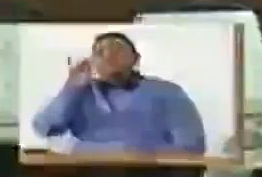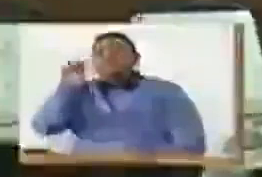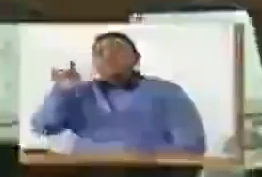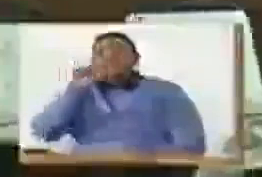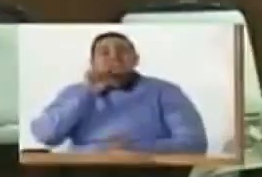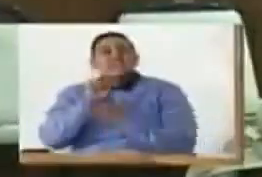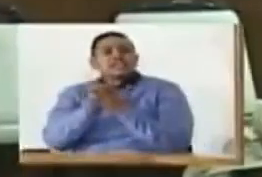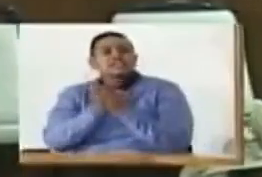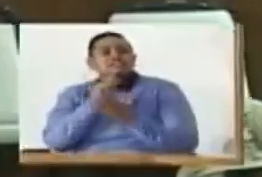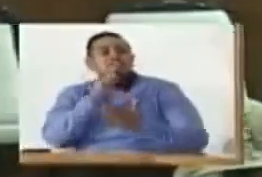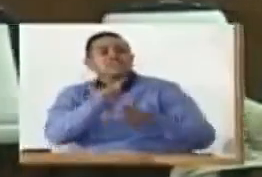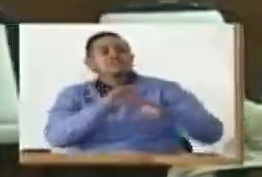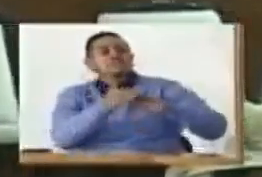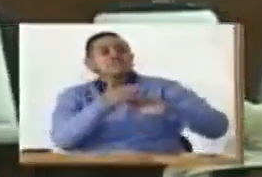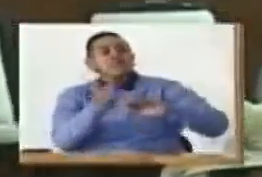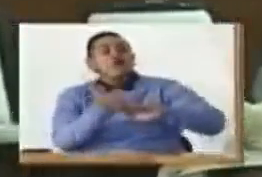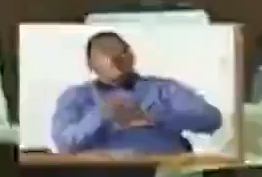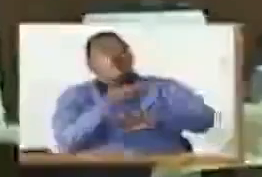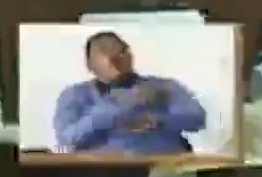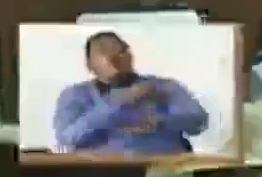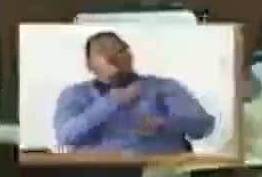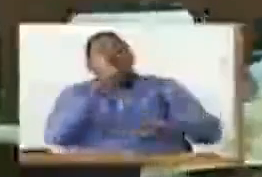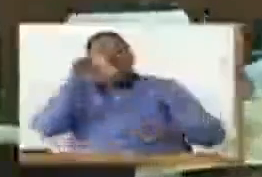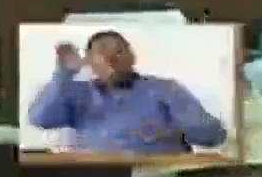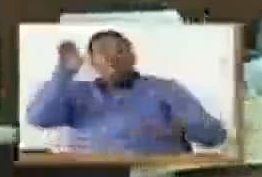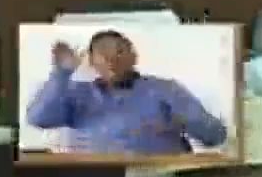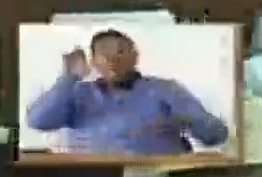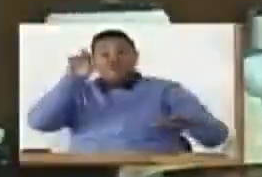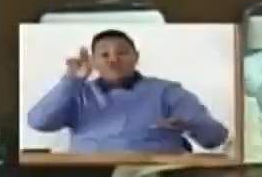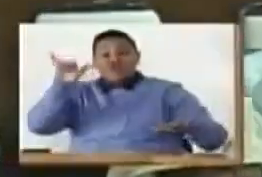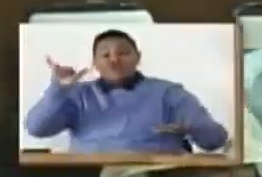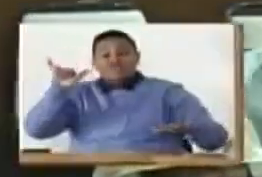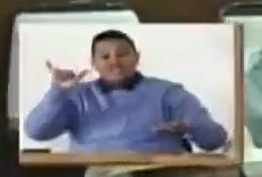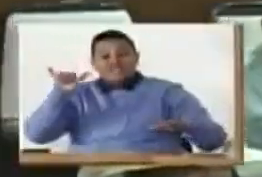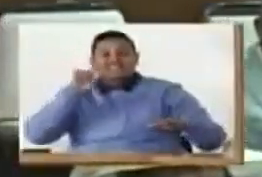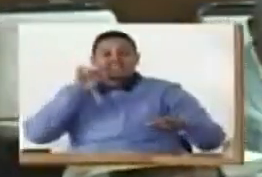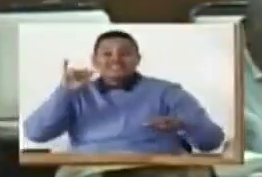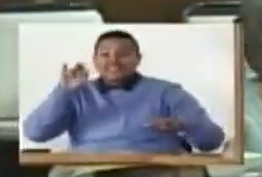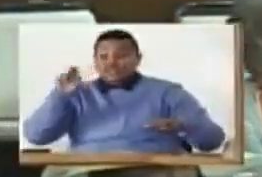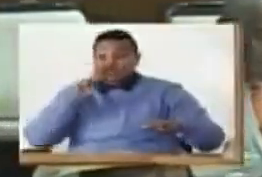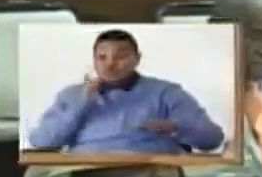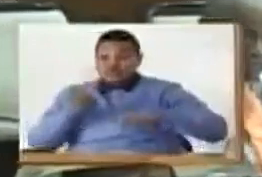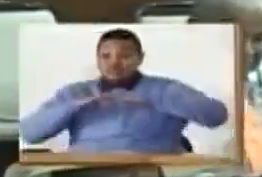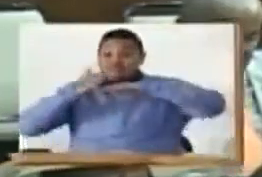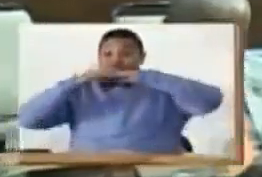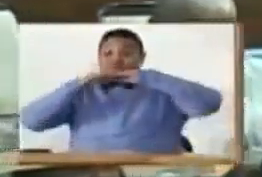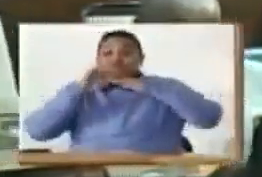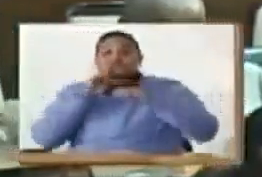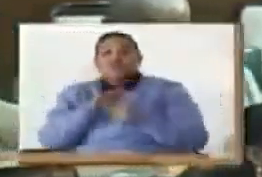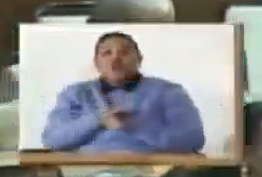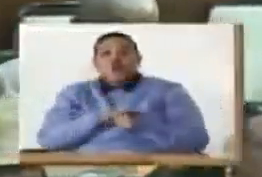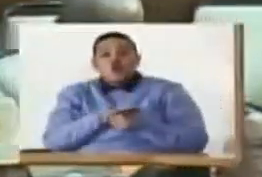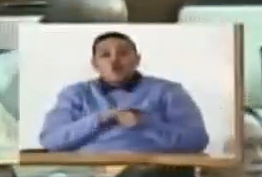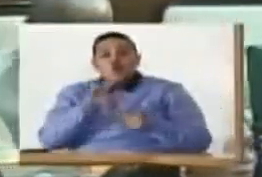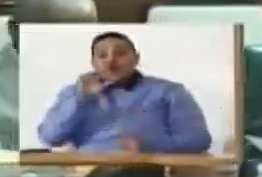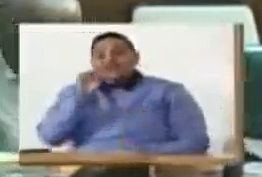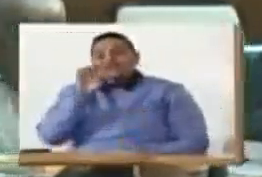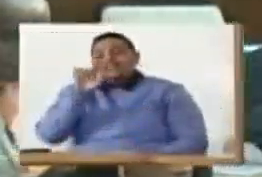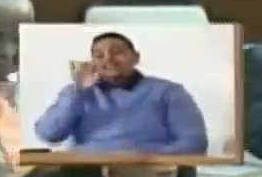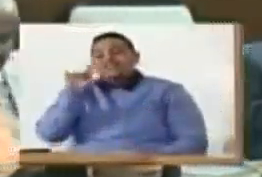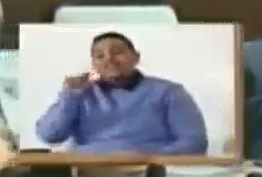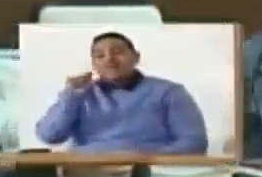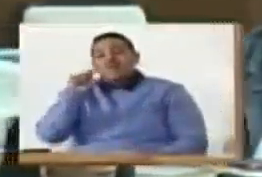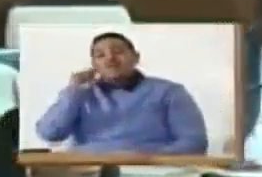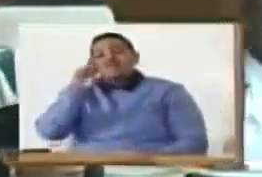the government of Jamaica's long-term foreign currency issuer and local currency issuer default rating